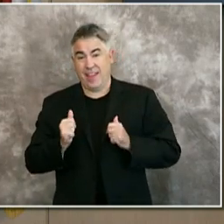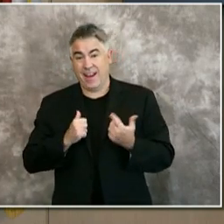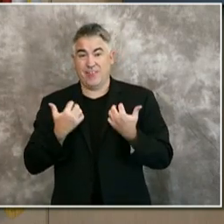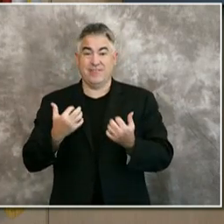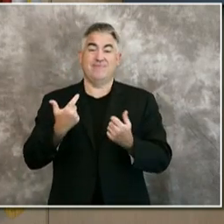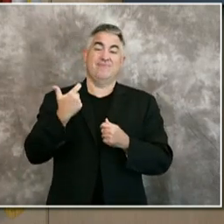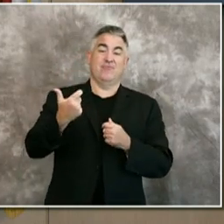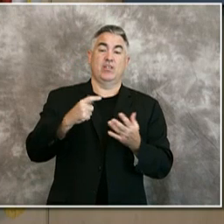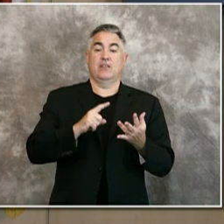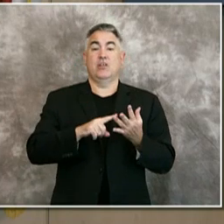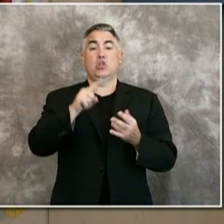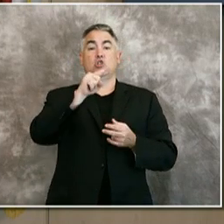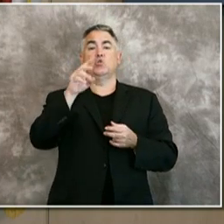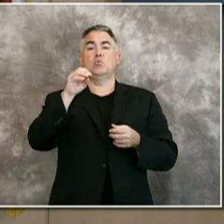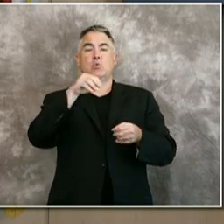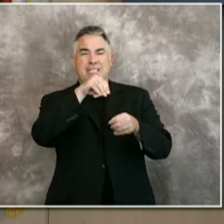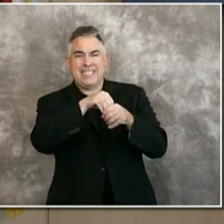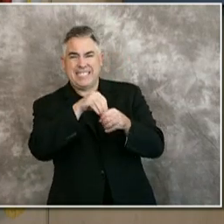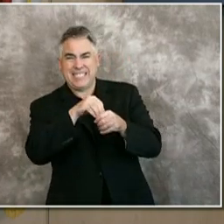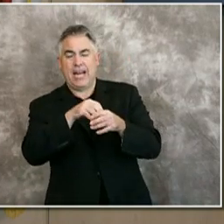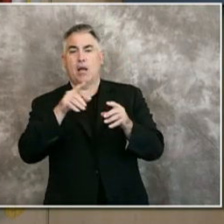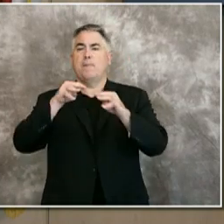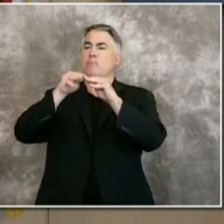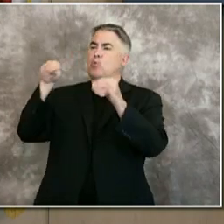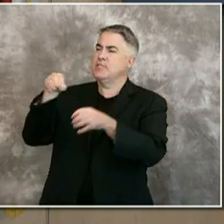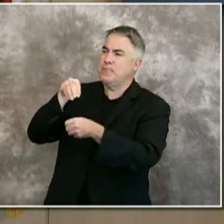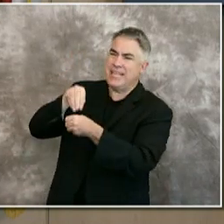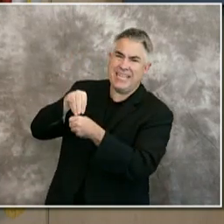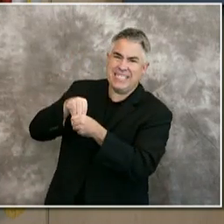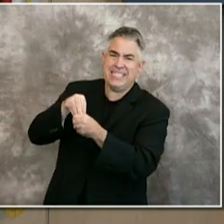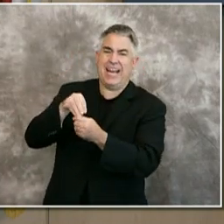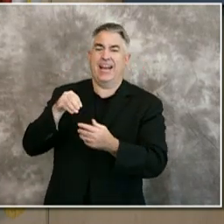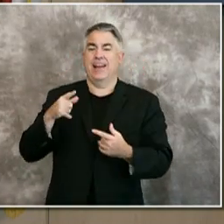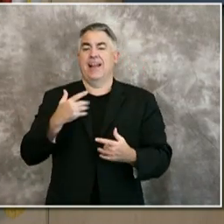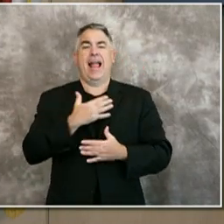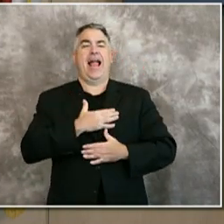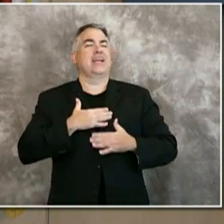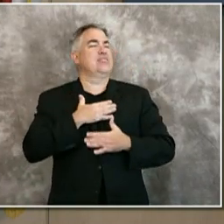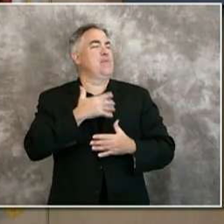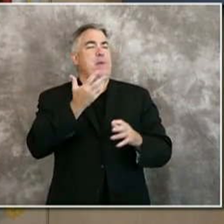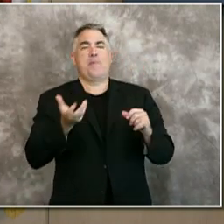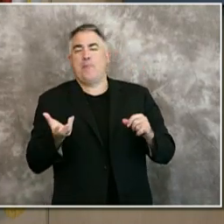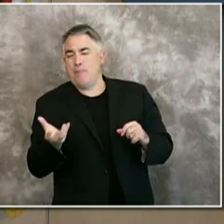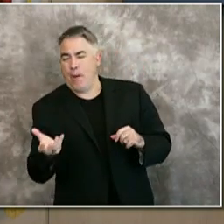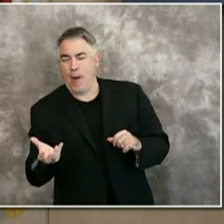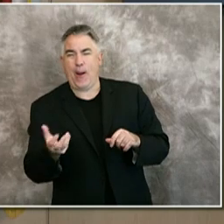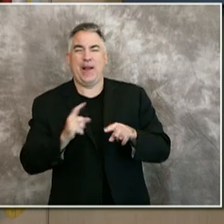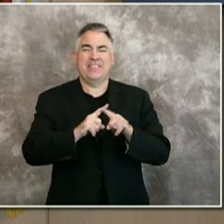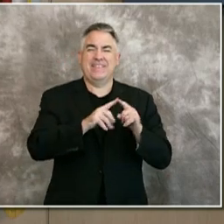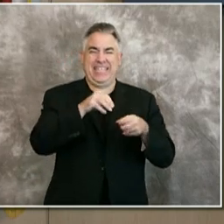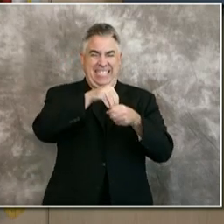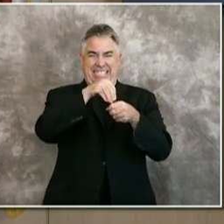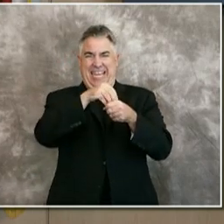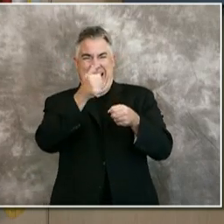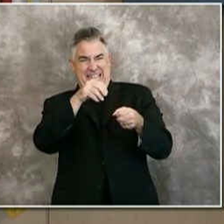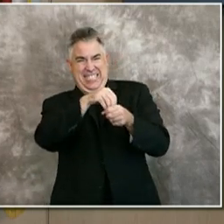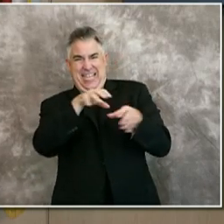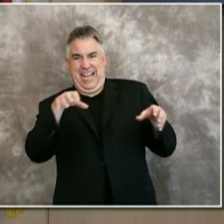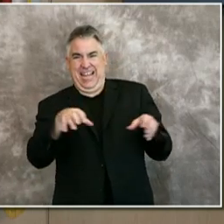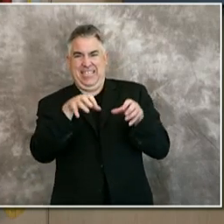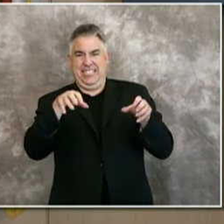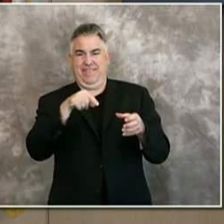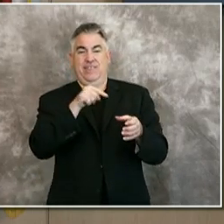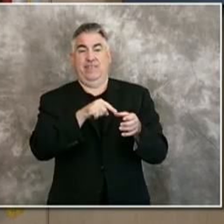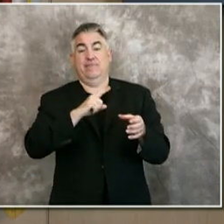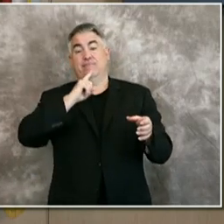zoos, museums, and family entertainment centers, indoor activities. This order will be in effect for